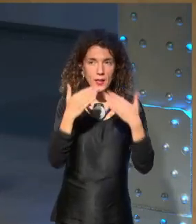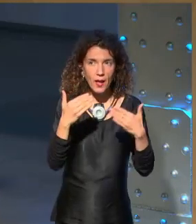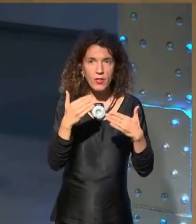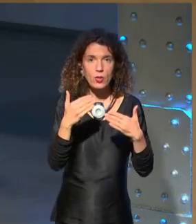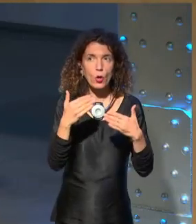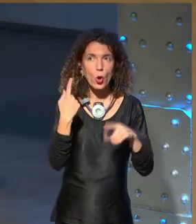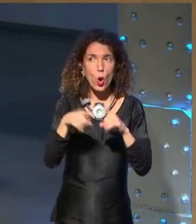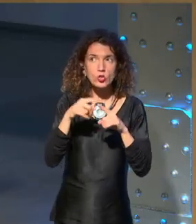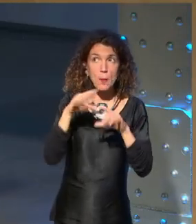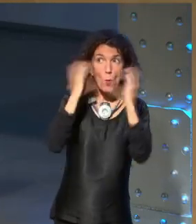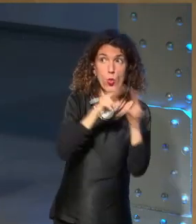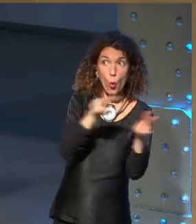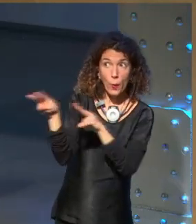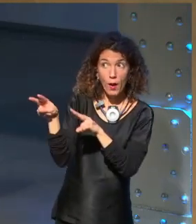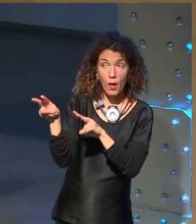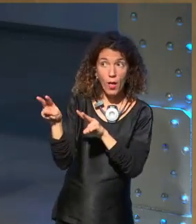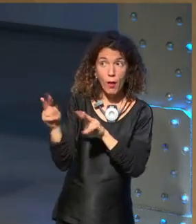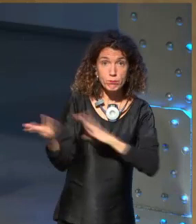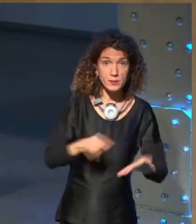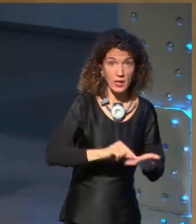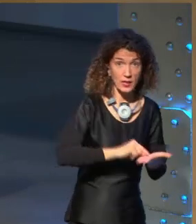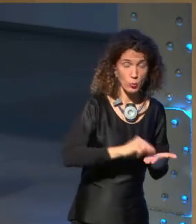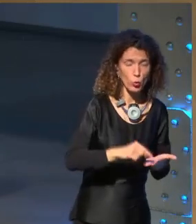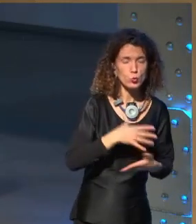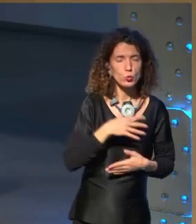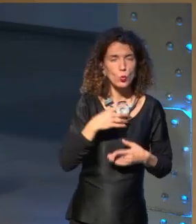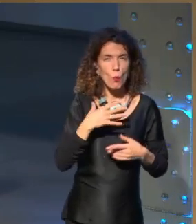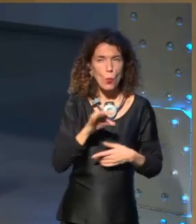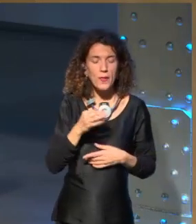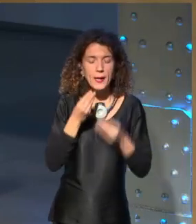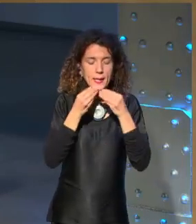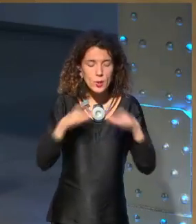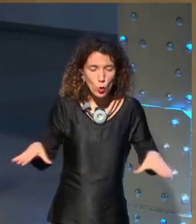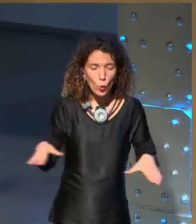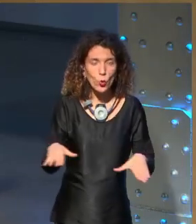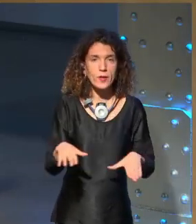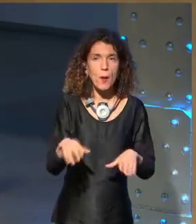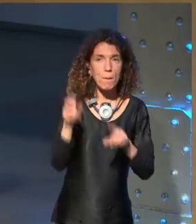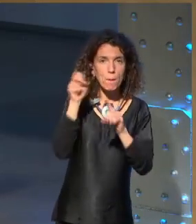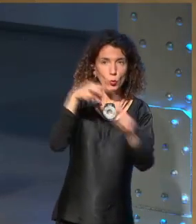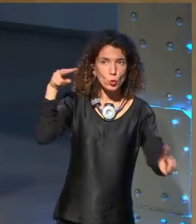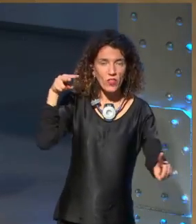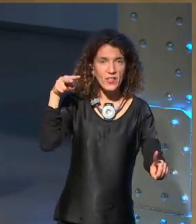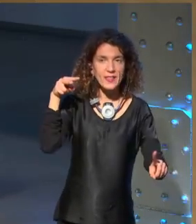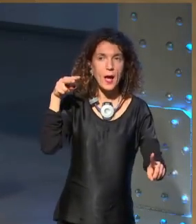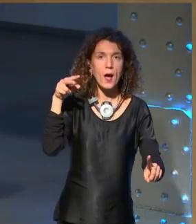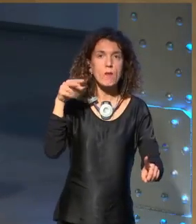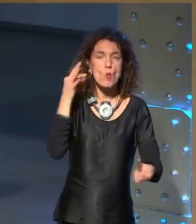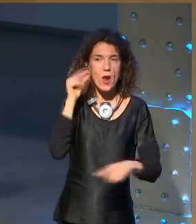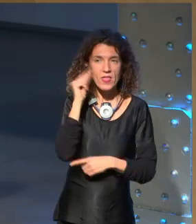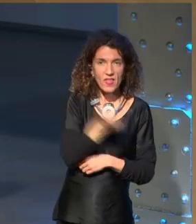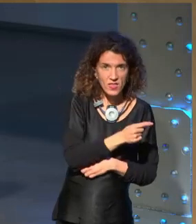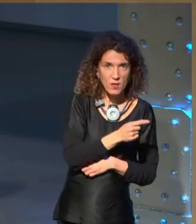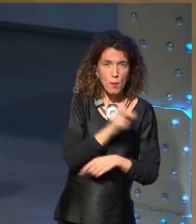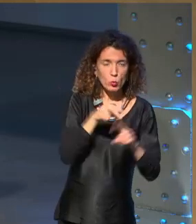seen, as you say, through what Dave sees. Do you think you would be able to see the story,